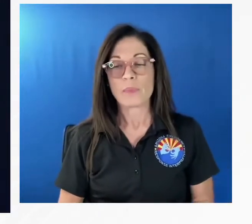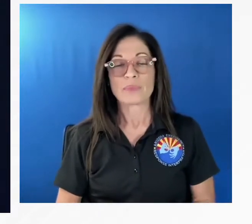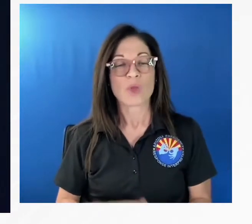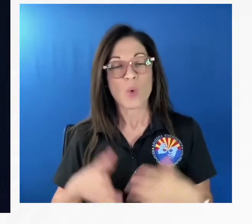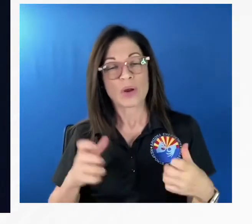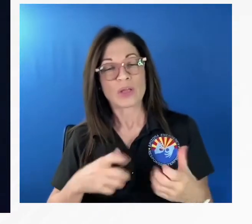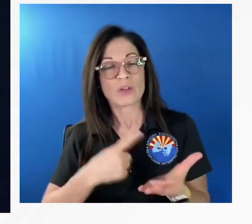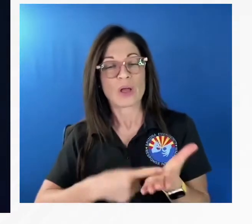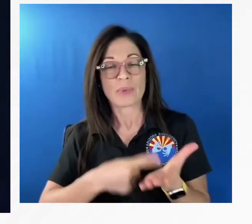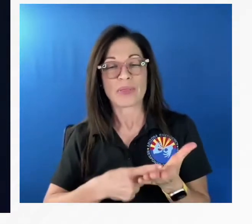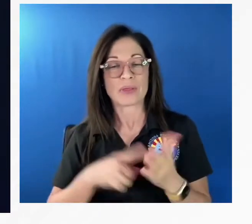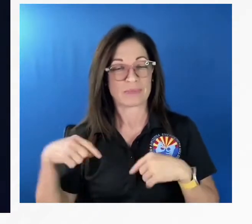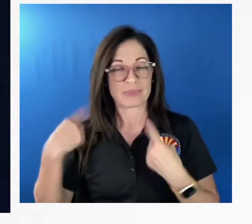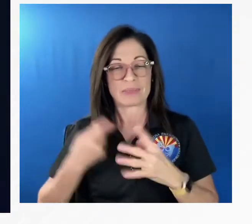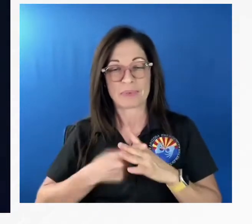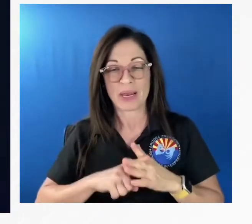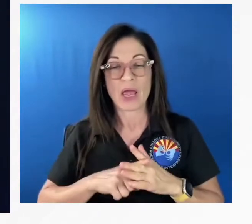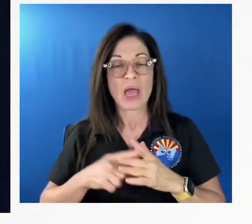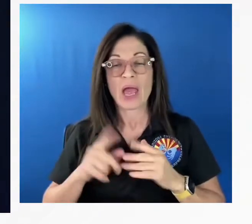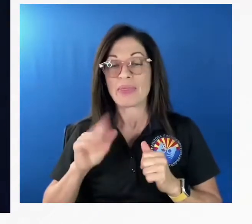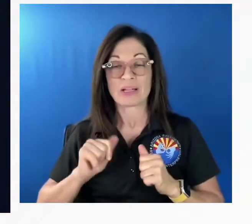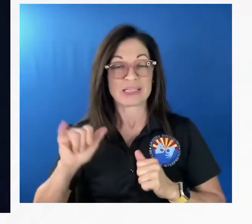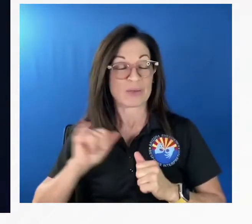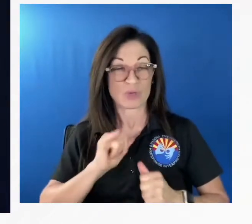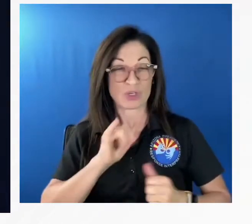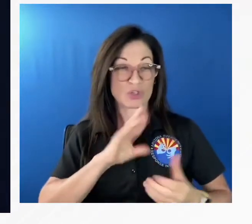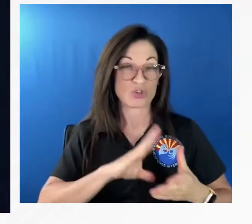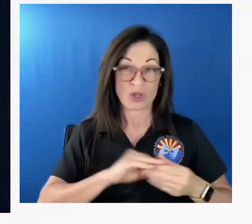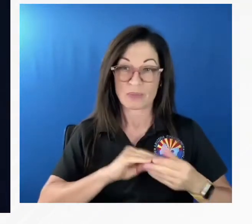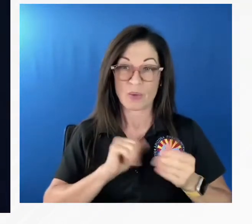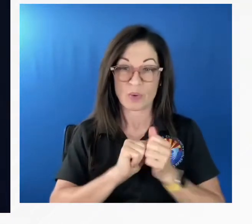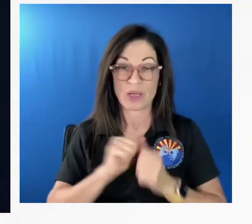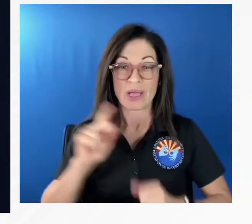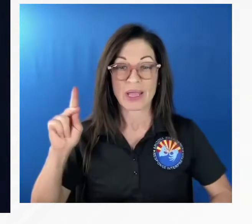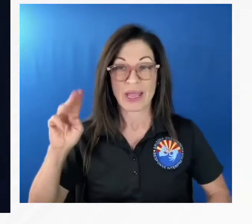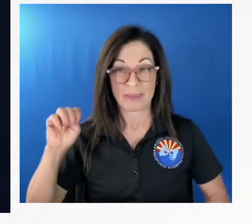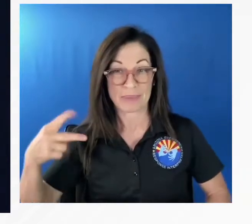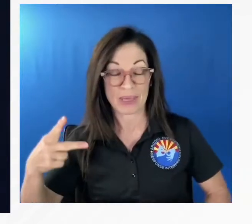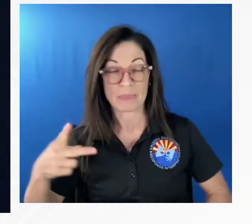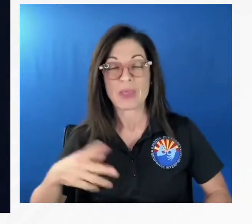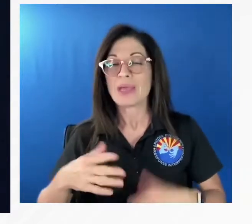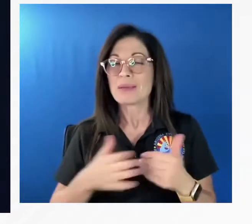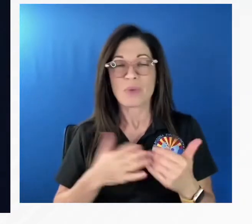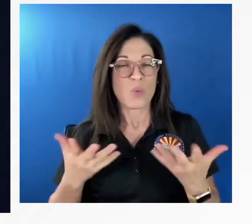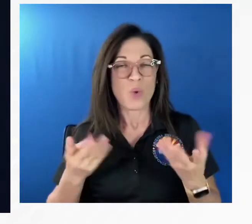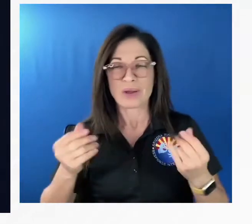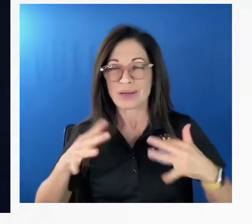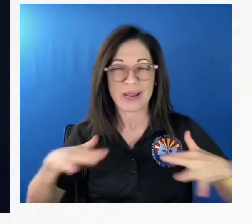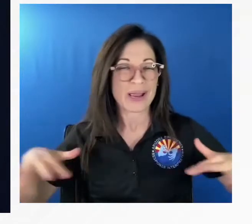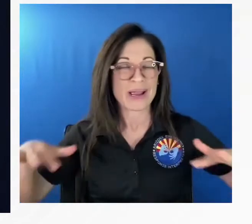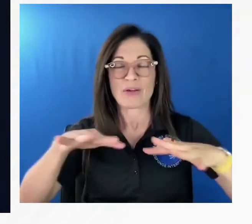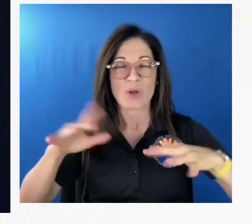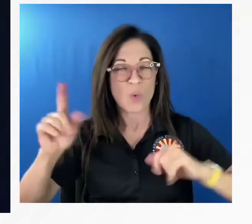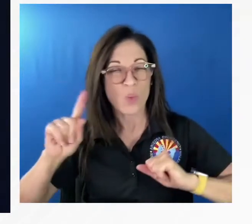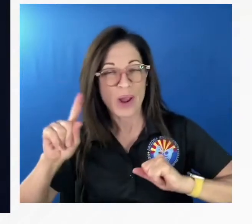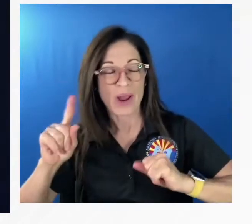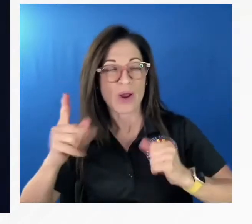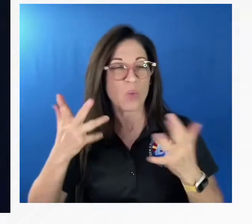on the landscape, it doesn't matter what terrain it's in. There's a tremendous rallying of resources by all